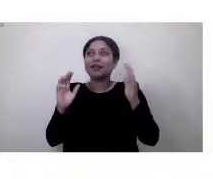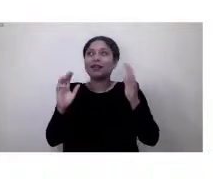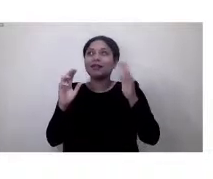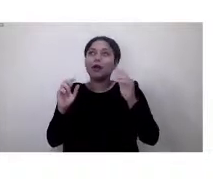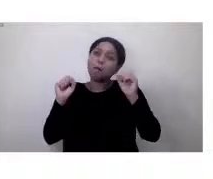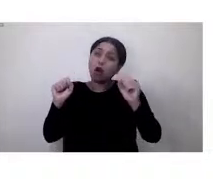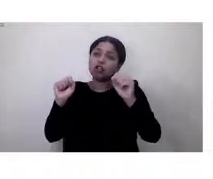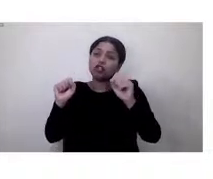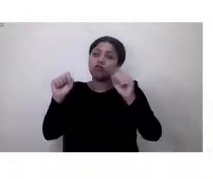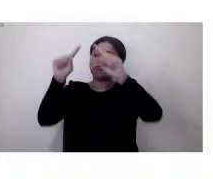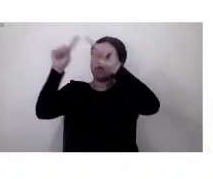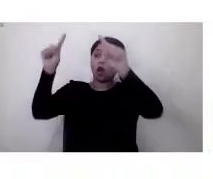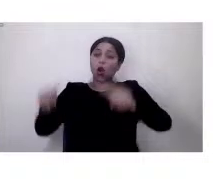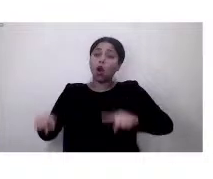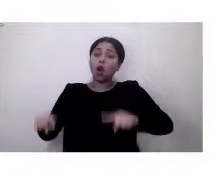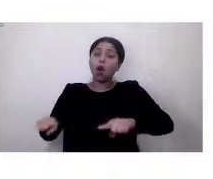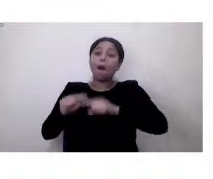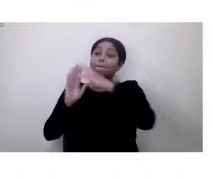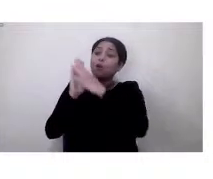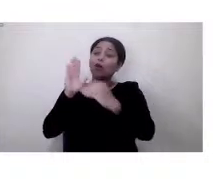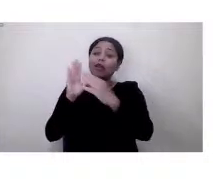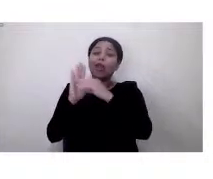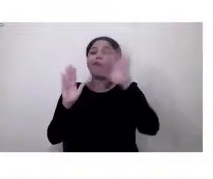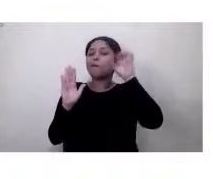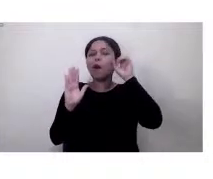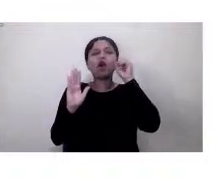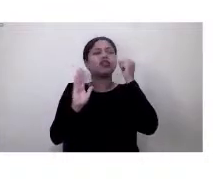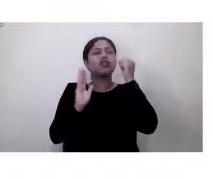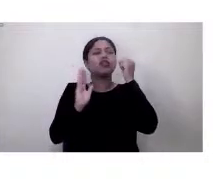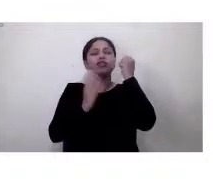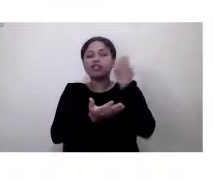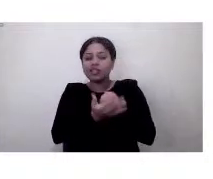is so popular these days. Everybody likes podcasts.